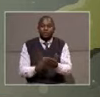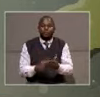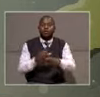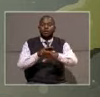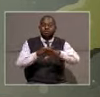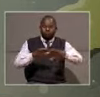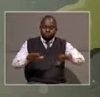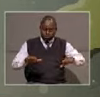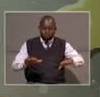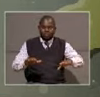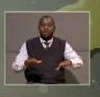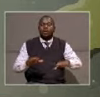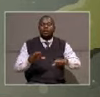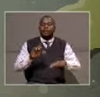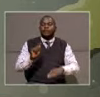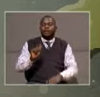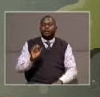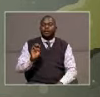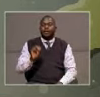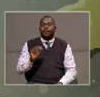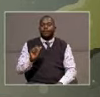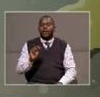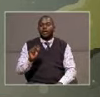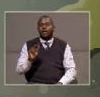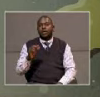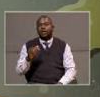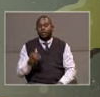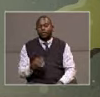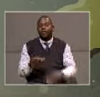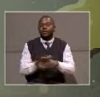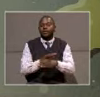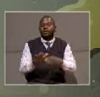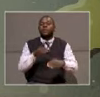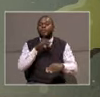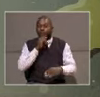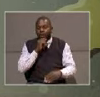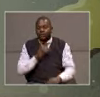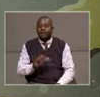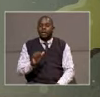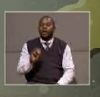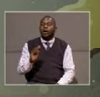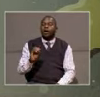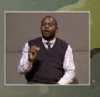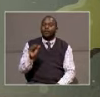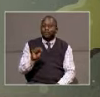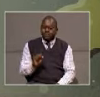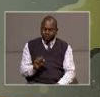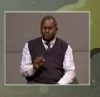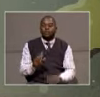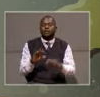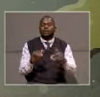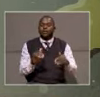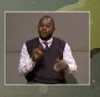Temangalo land by city businessman Amos Nzei. The committee, chaired by Machindia East MP Ibrahim